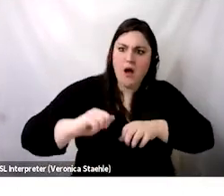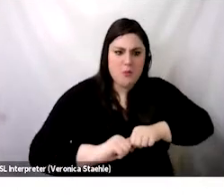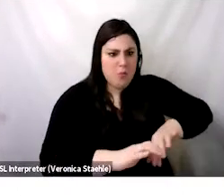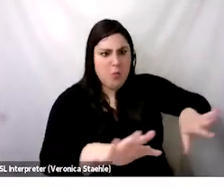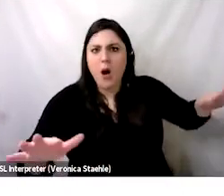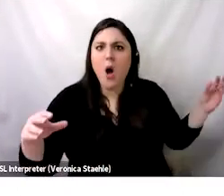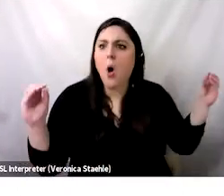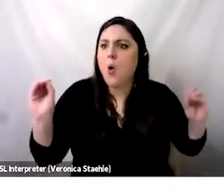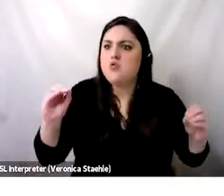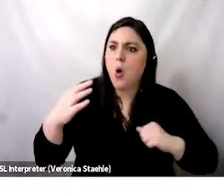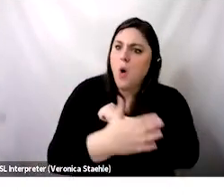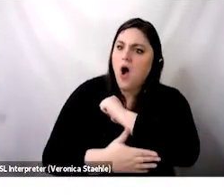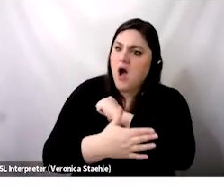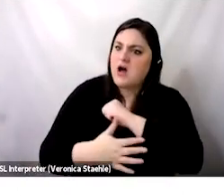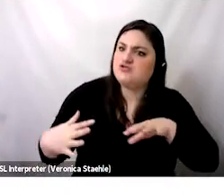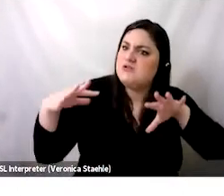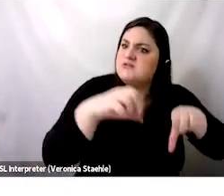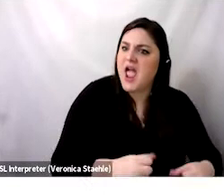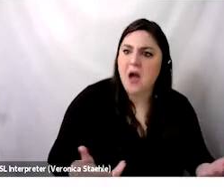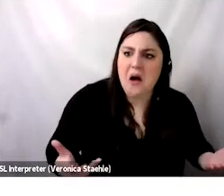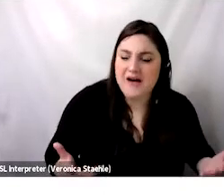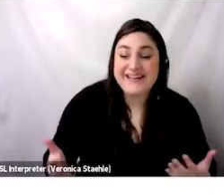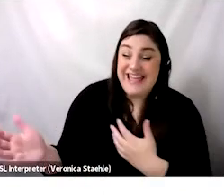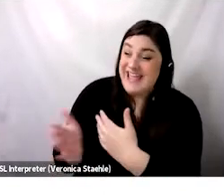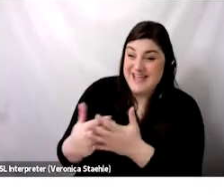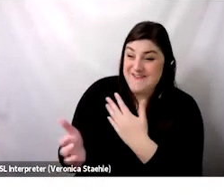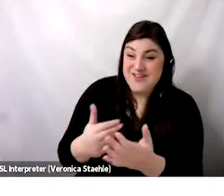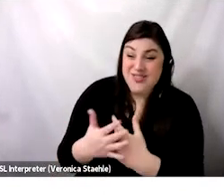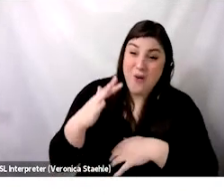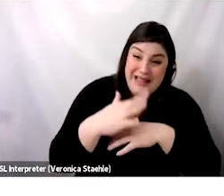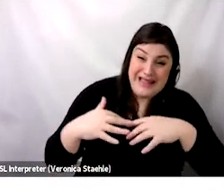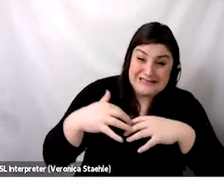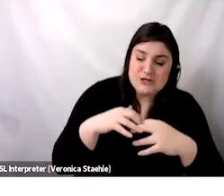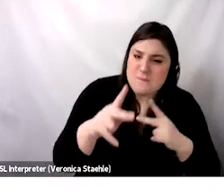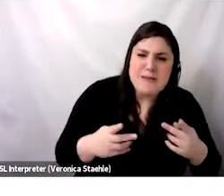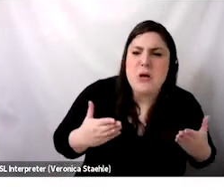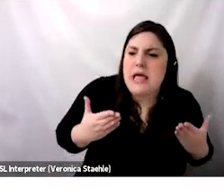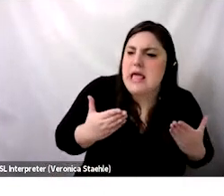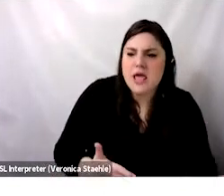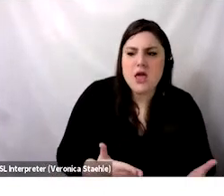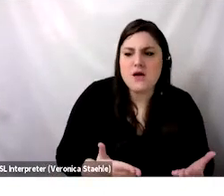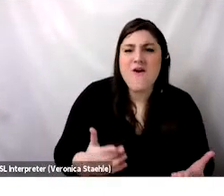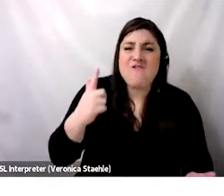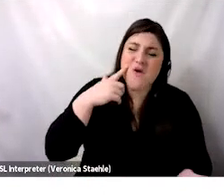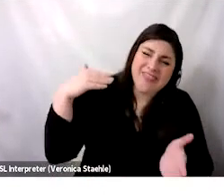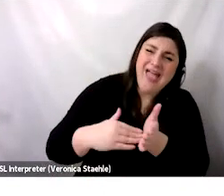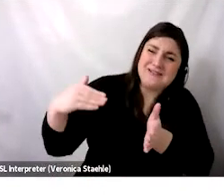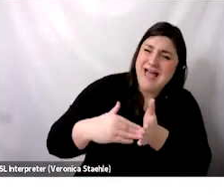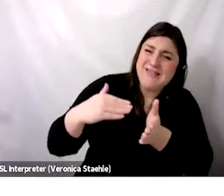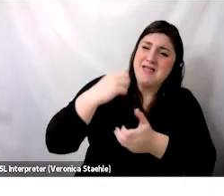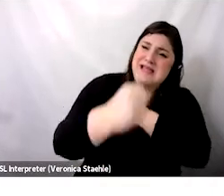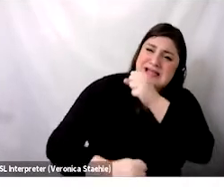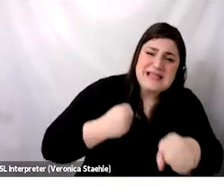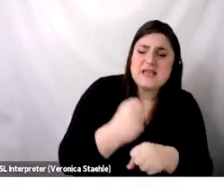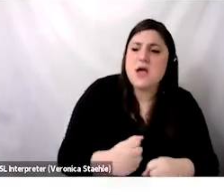territory, ignoring the fact that indigenous people were living here thousands and thousands of years with